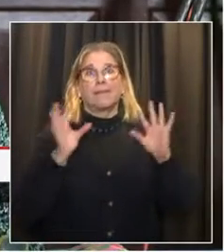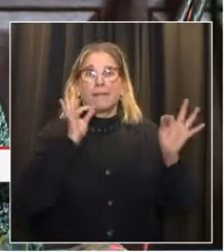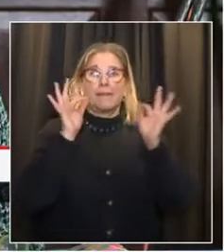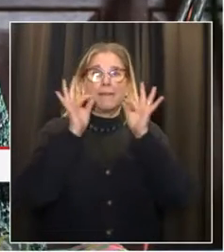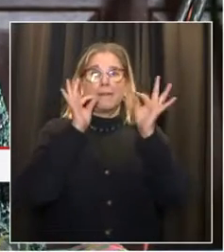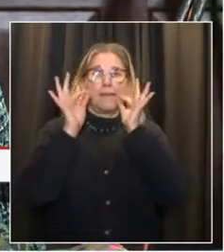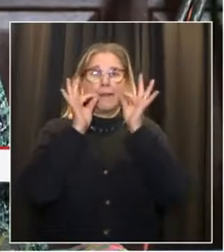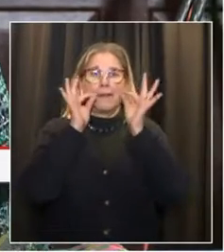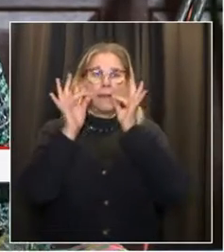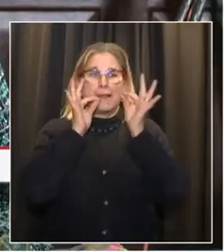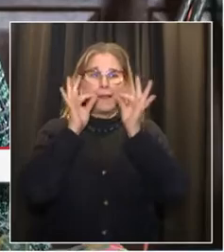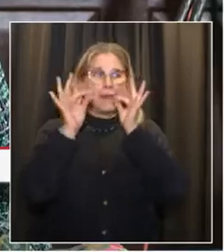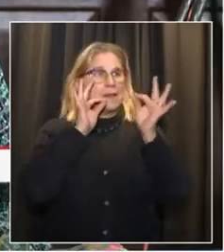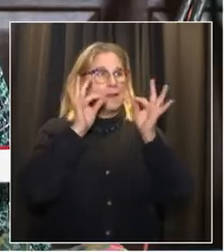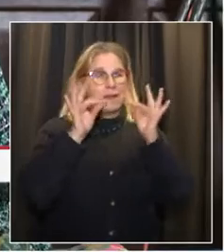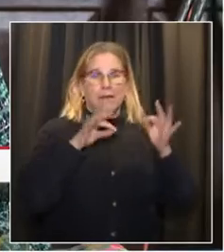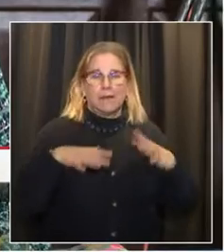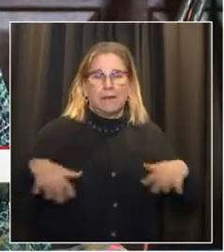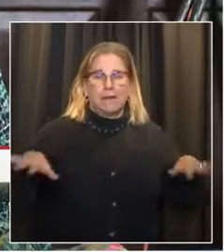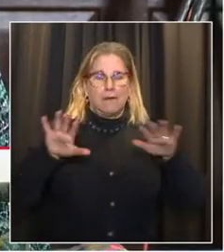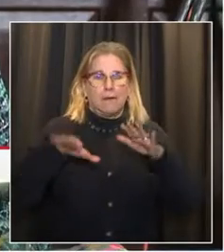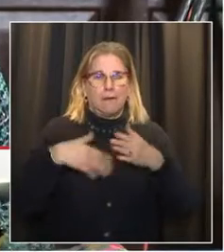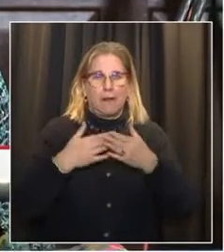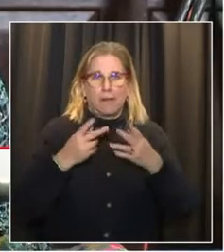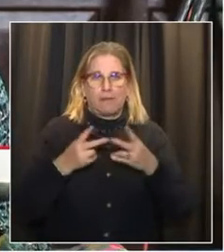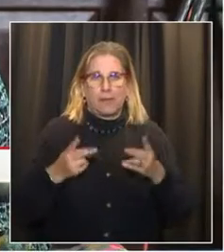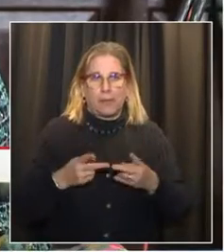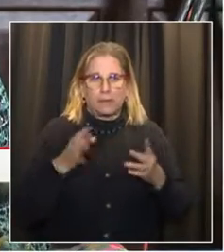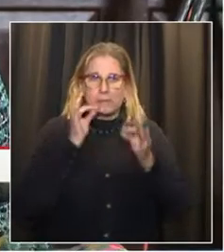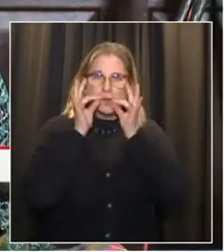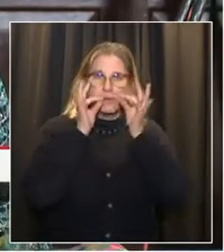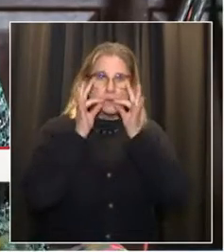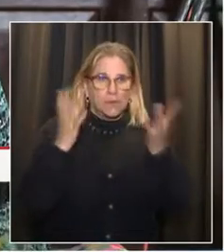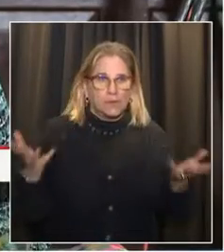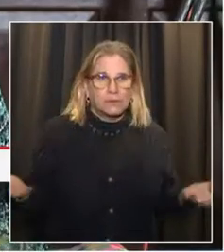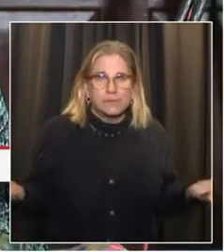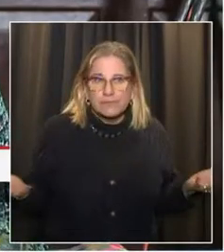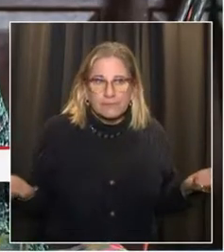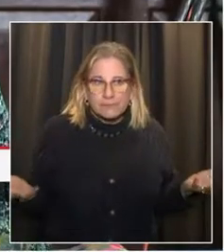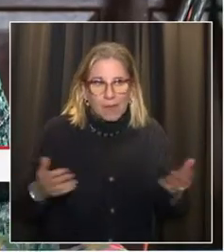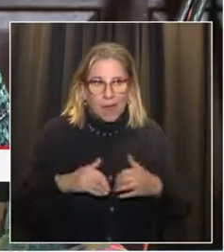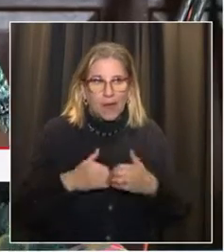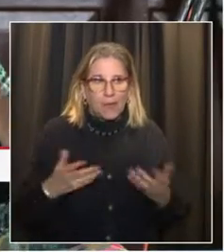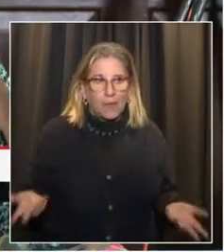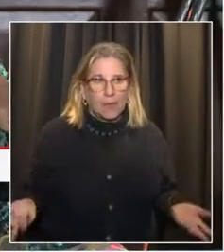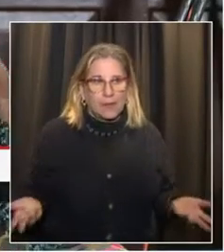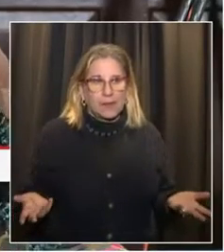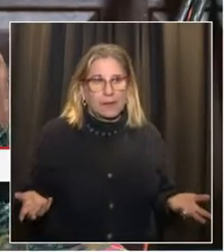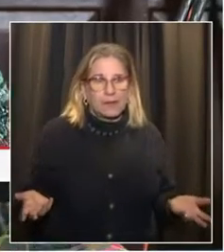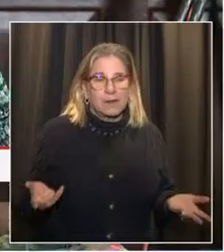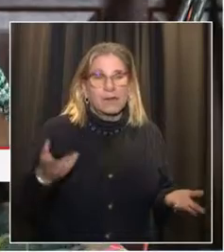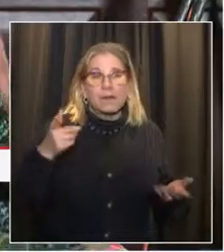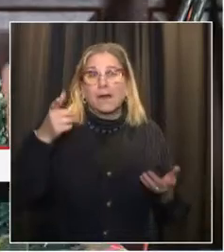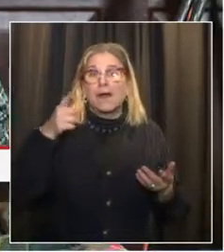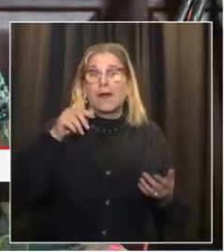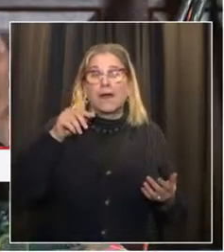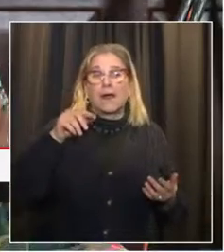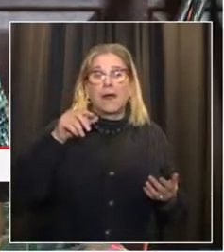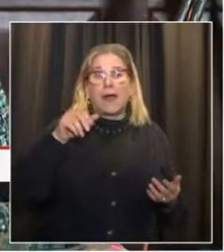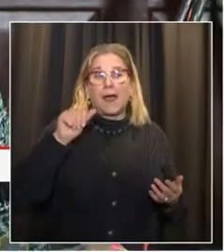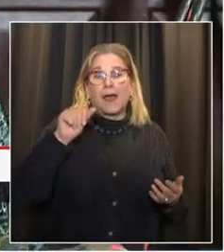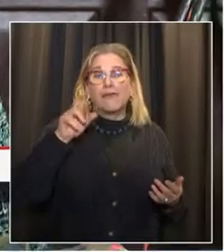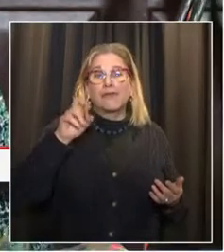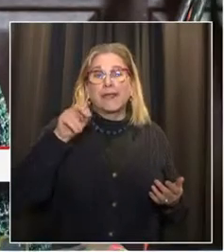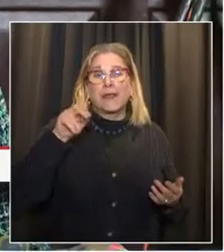in Chinatown. And quite frankly, we see smoking marijuana inside the arena, and the arena should deal with that. And so we want to